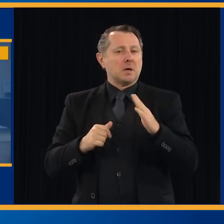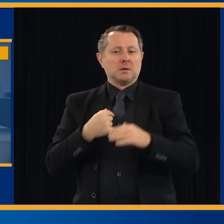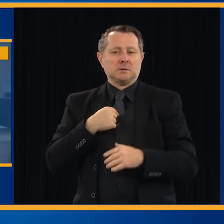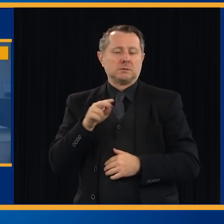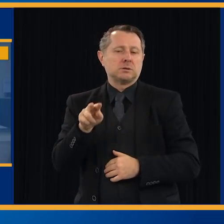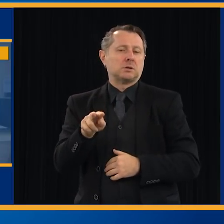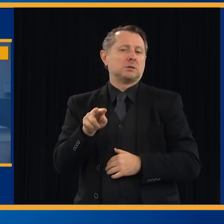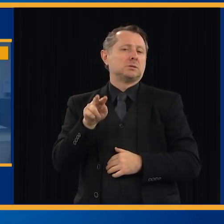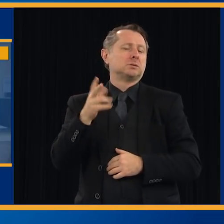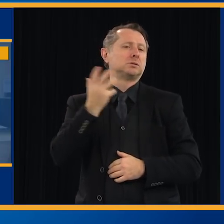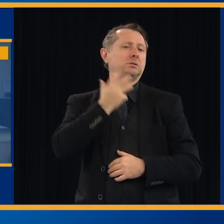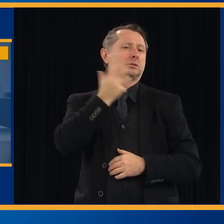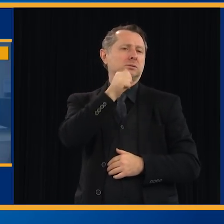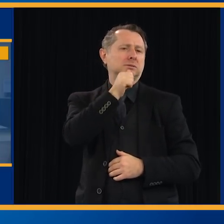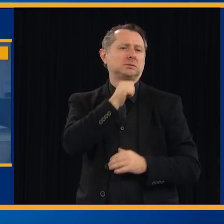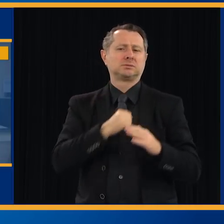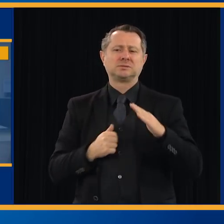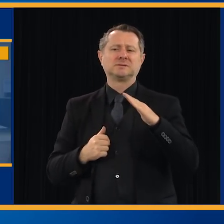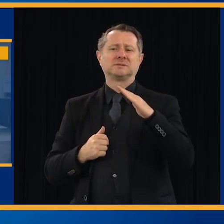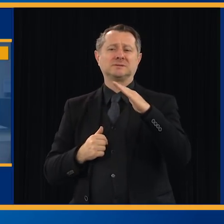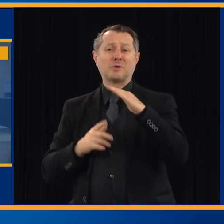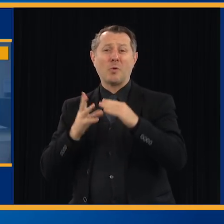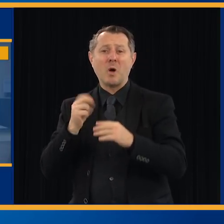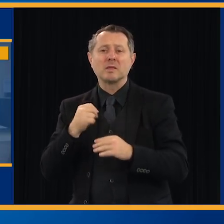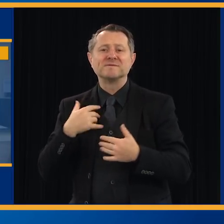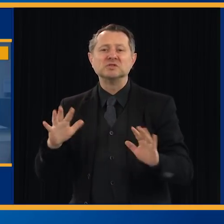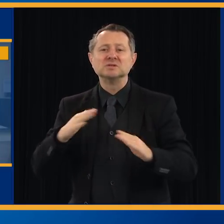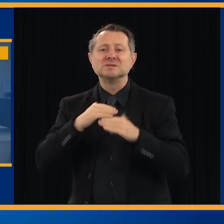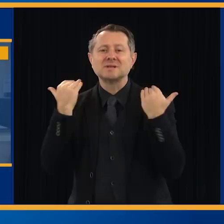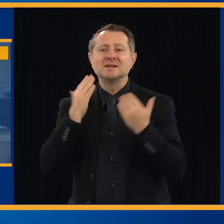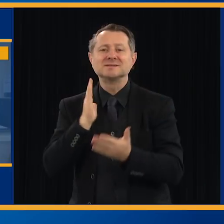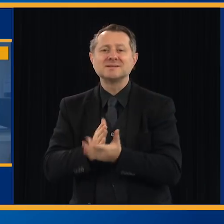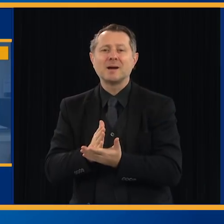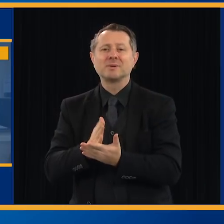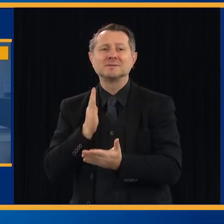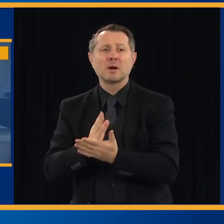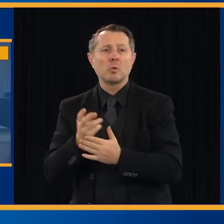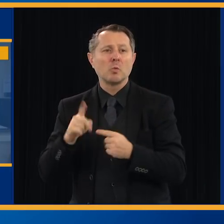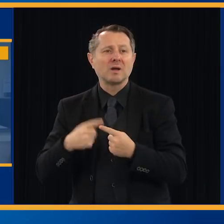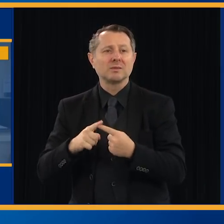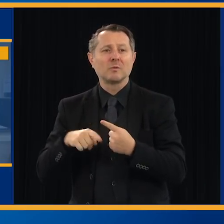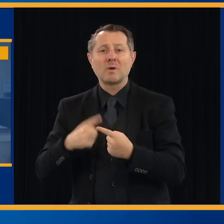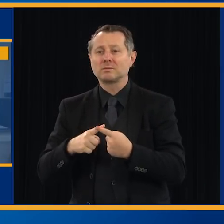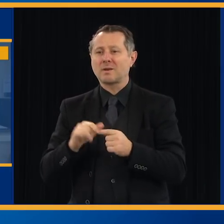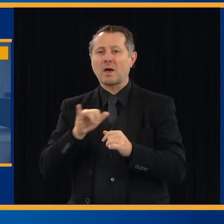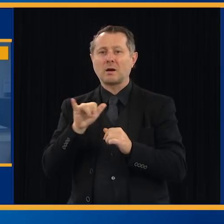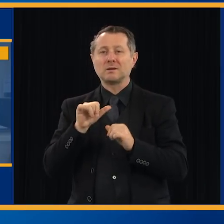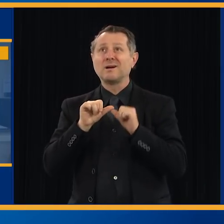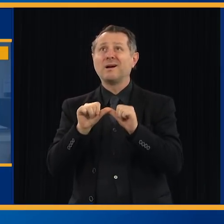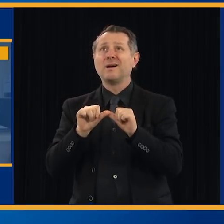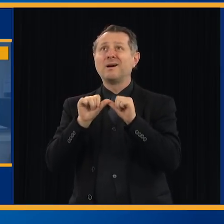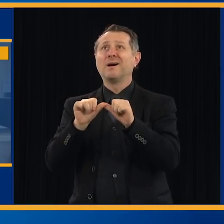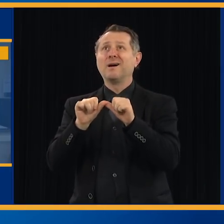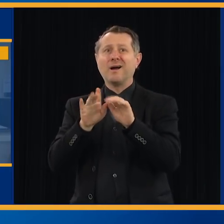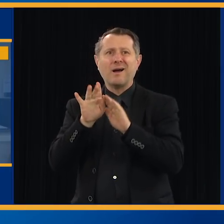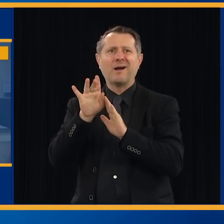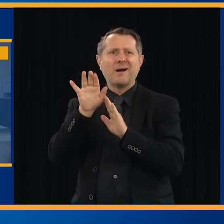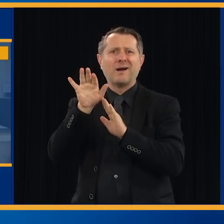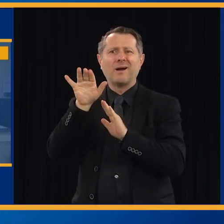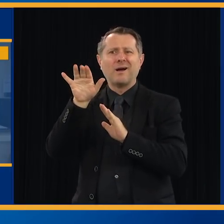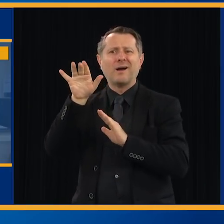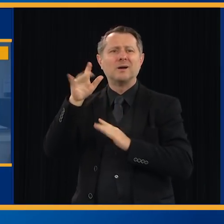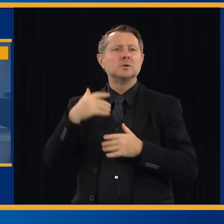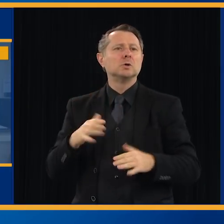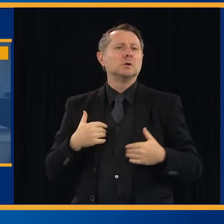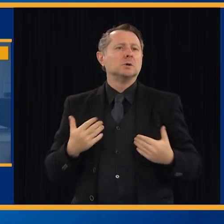and you didn't know where the top of the mountain was. And those numbers kept growing, and we kept going up the